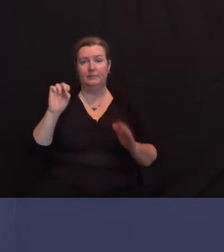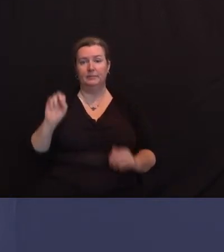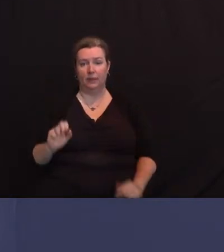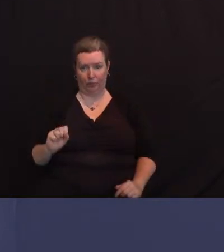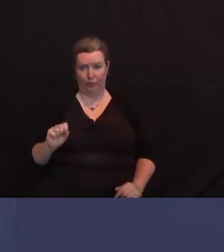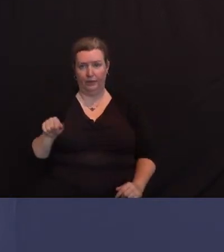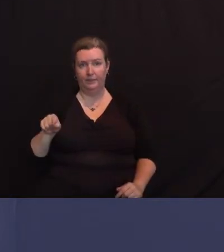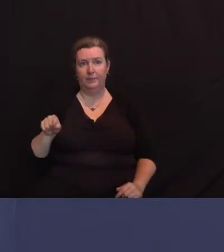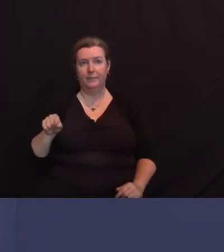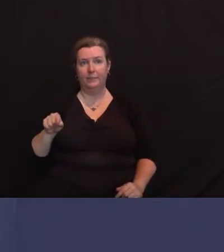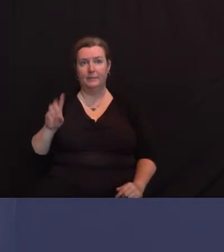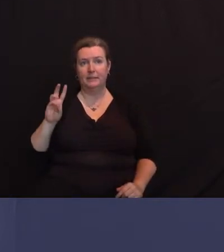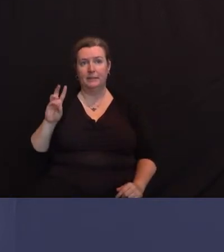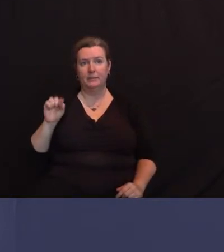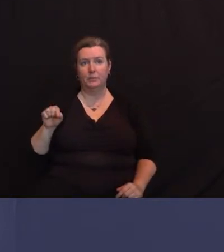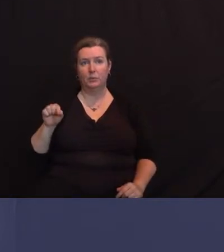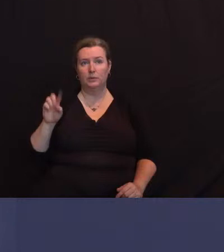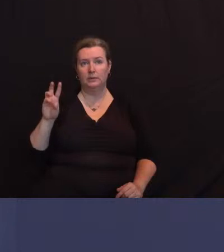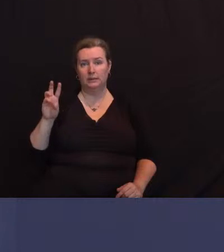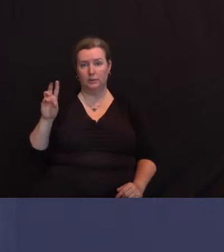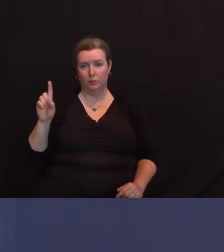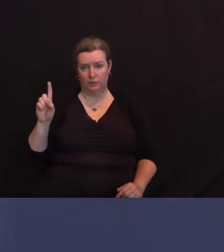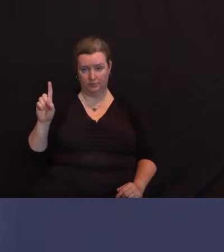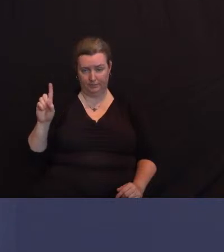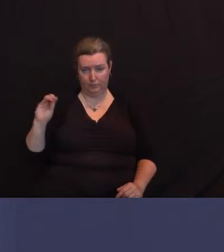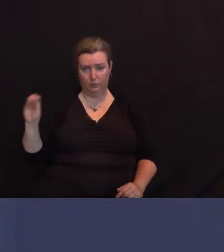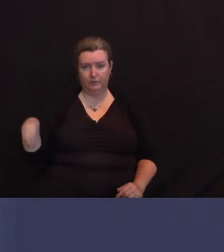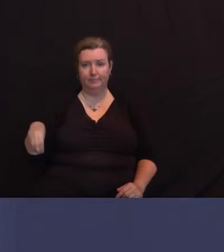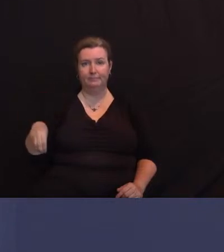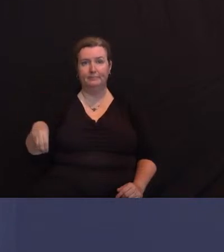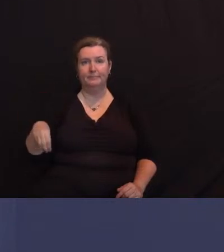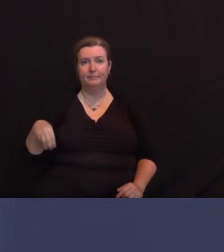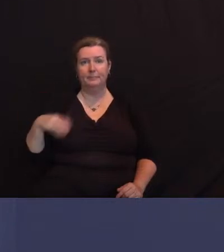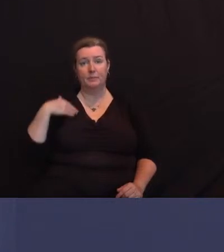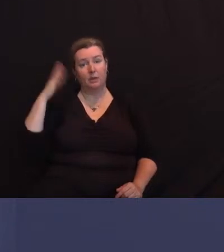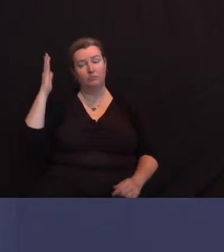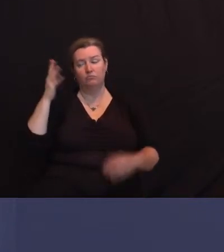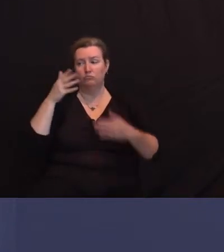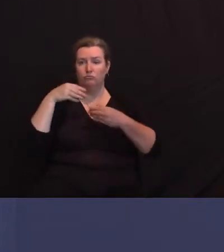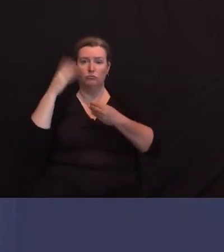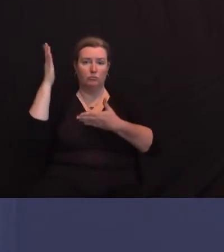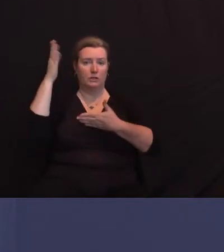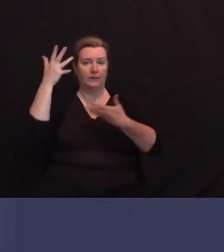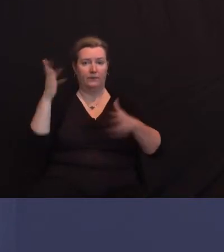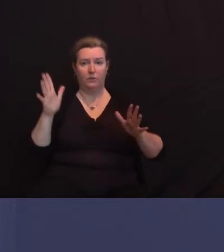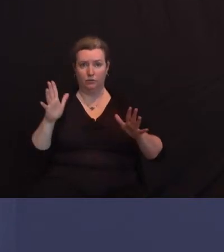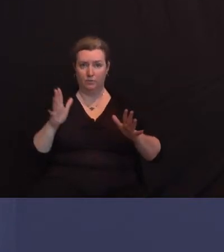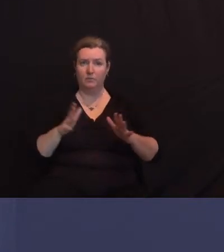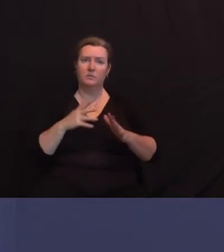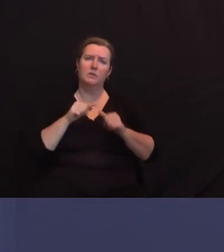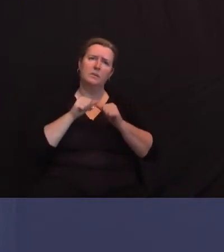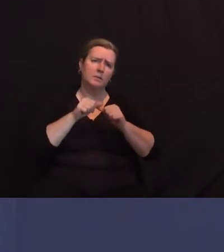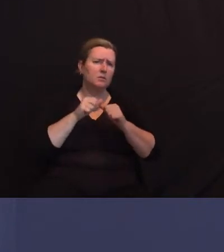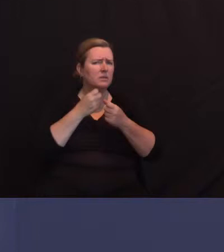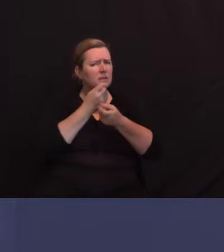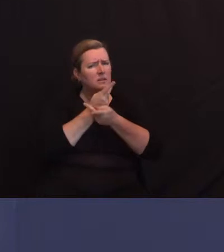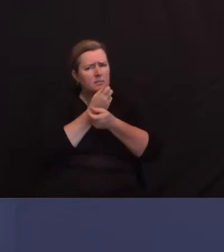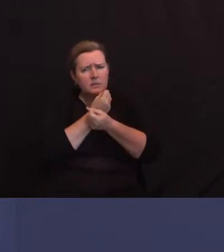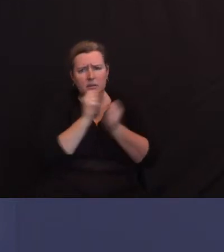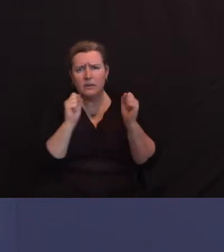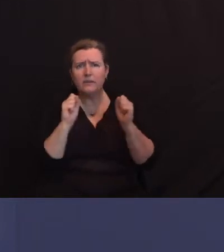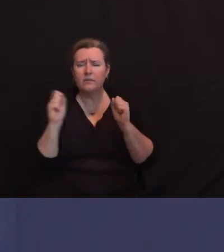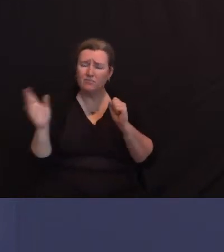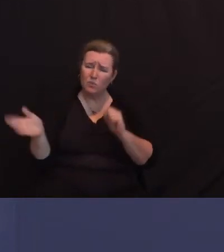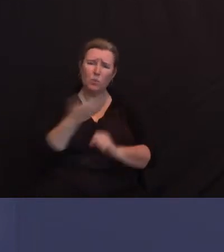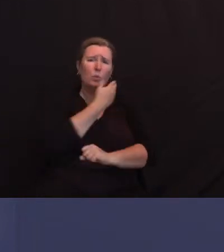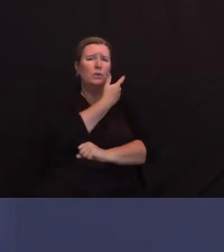state, 6.61%. So that concludes my daily report. Let's continue to stay safe. Let's get vaccinated